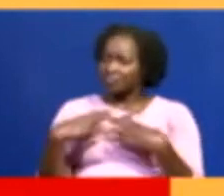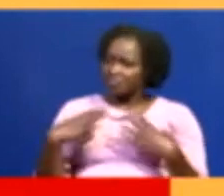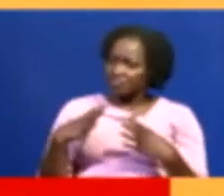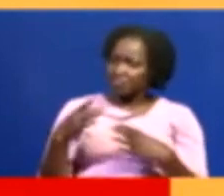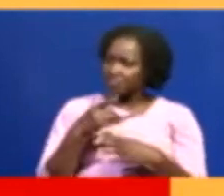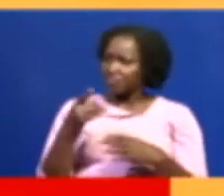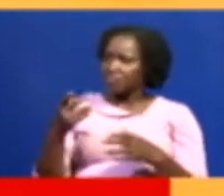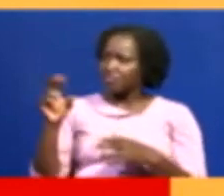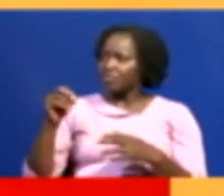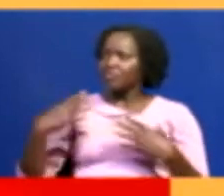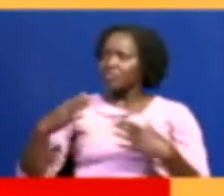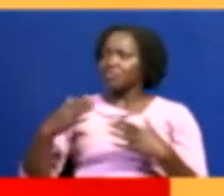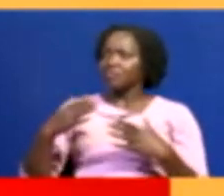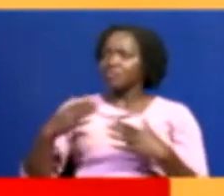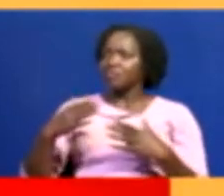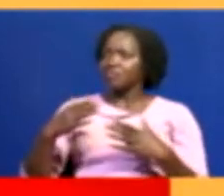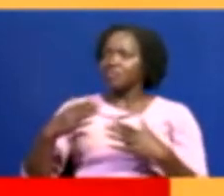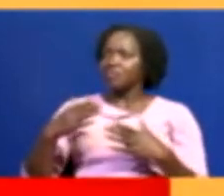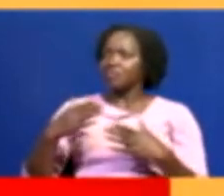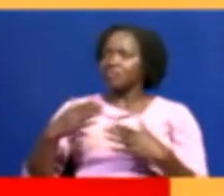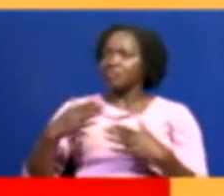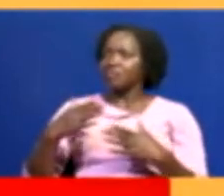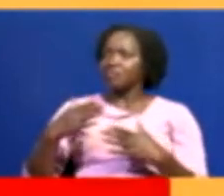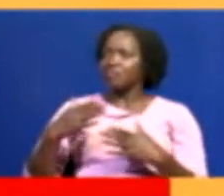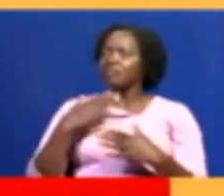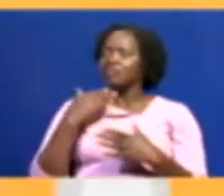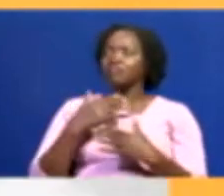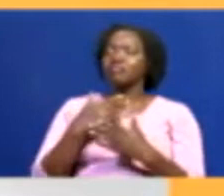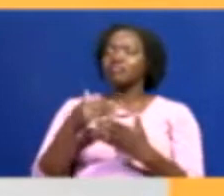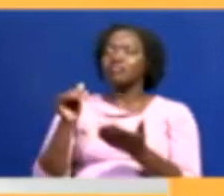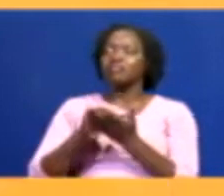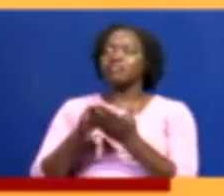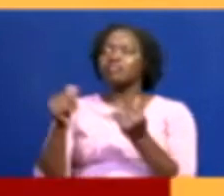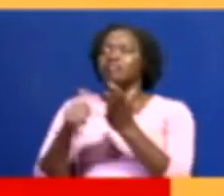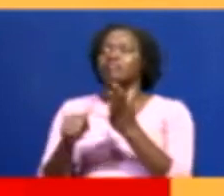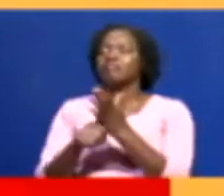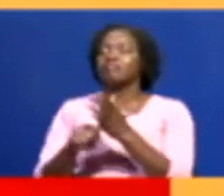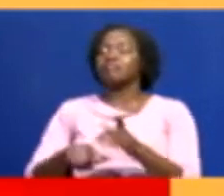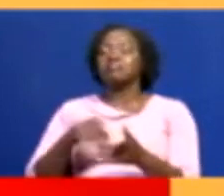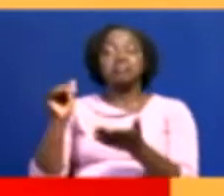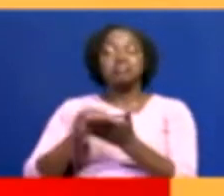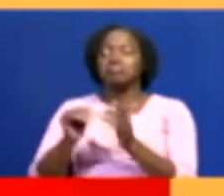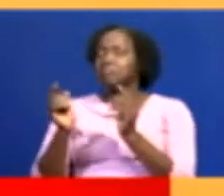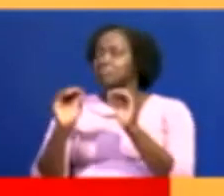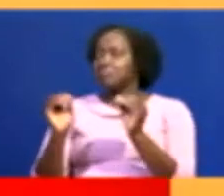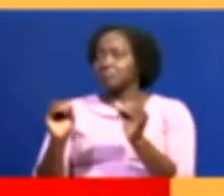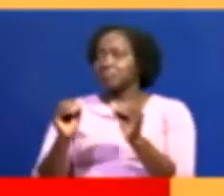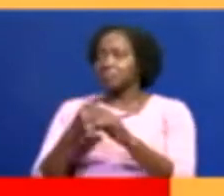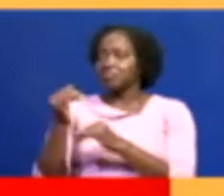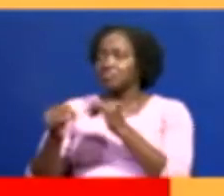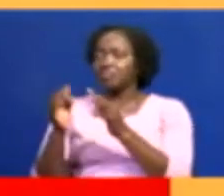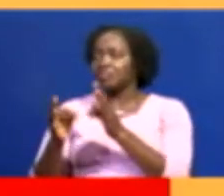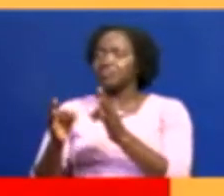those are 20 lives that we will not be able to reclaim. Whether we solve this crisis or not, those lives will not be reclaimed. At the end of the day, if at